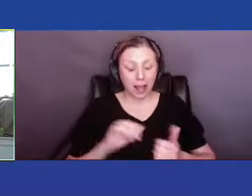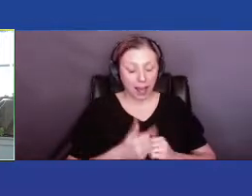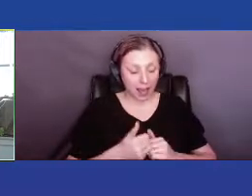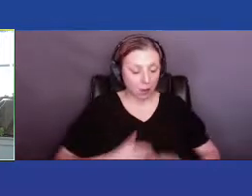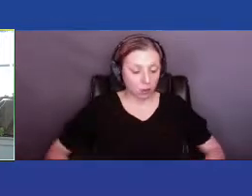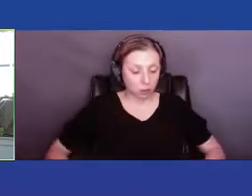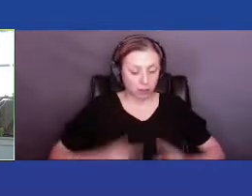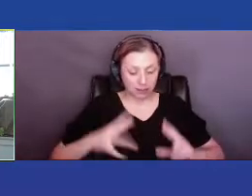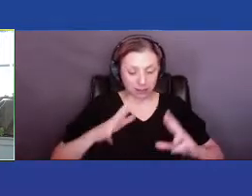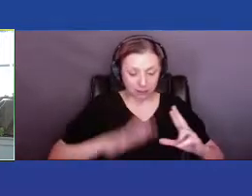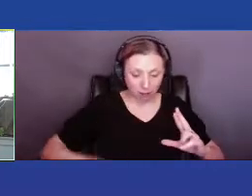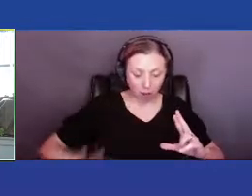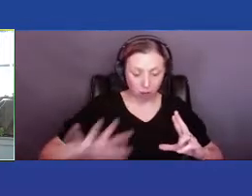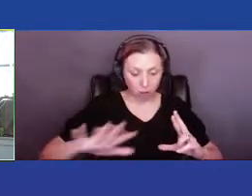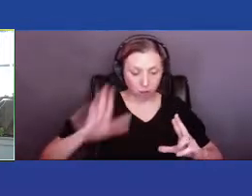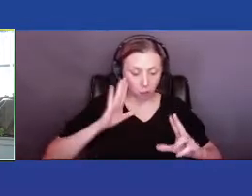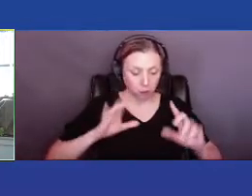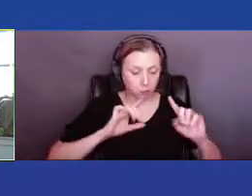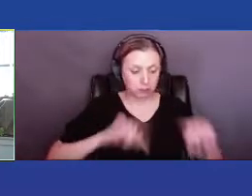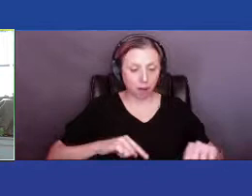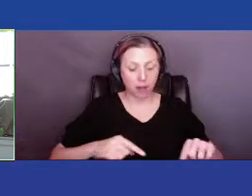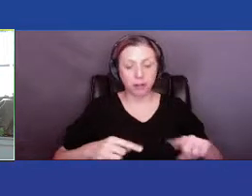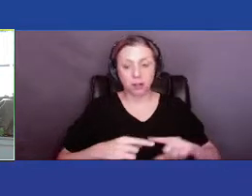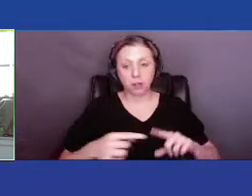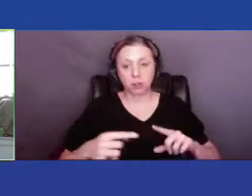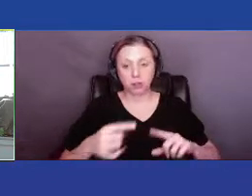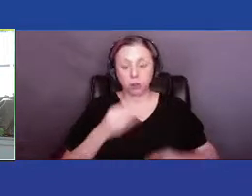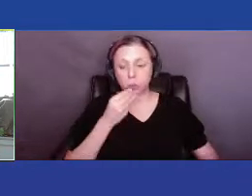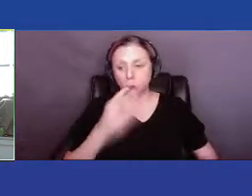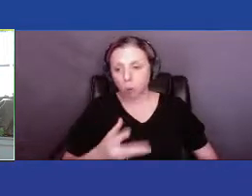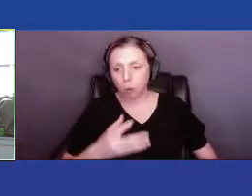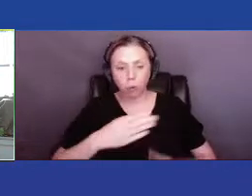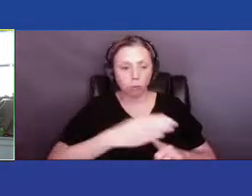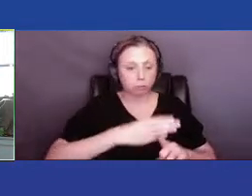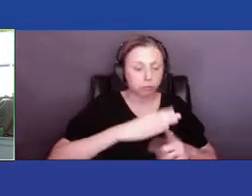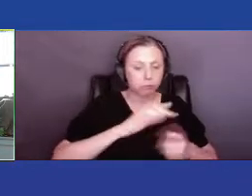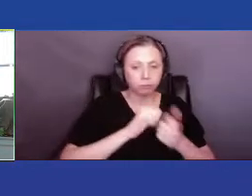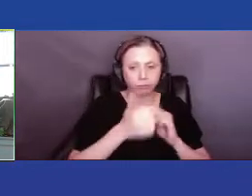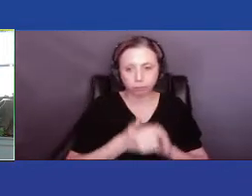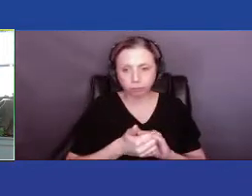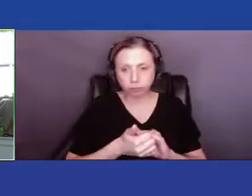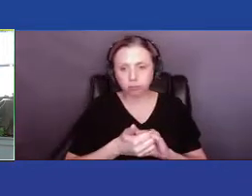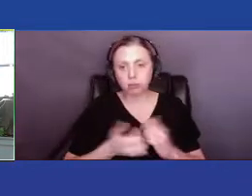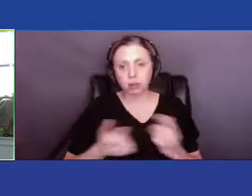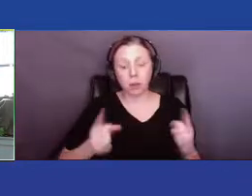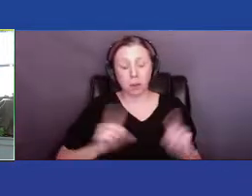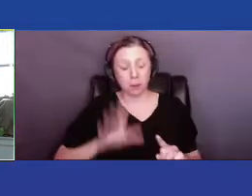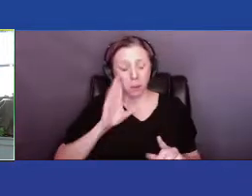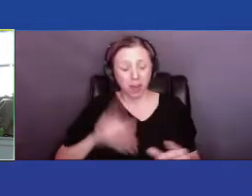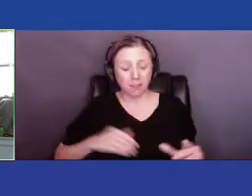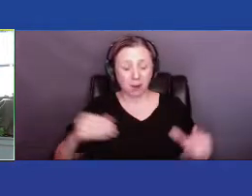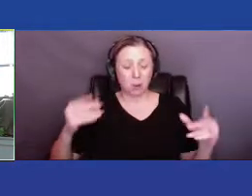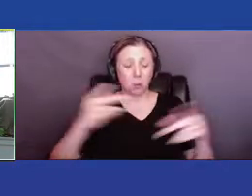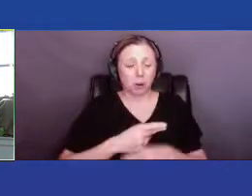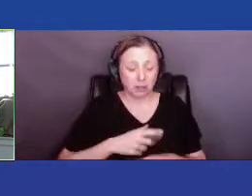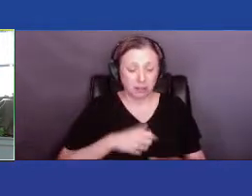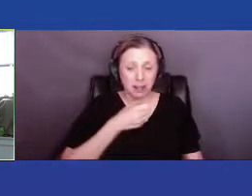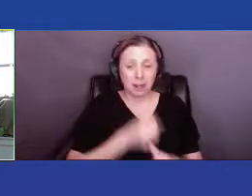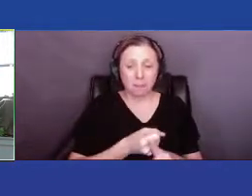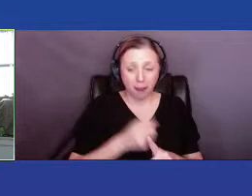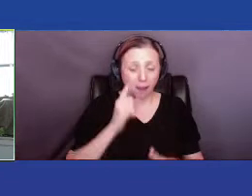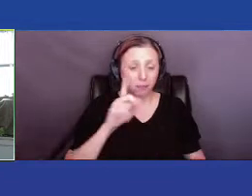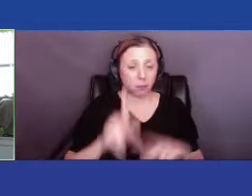are responding to warming and to climate is actually having an even greater impact on the folks who live